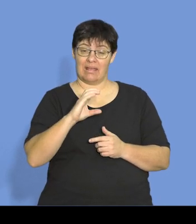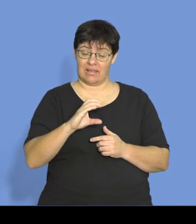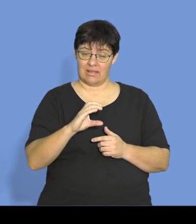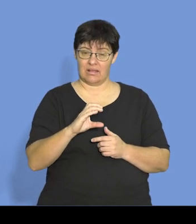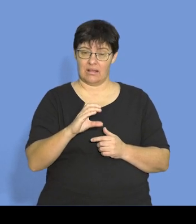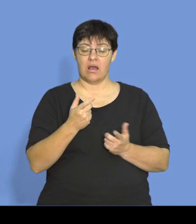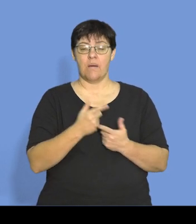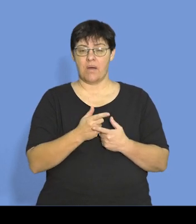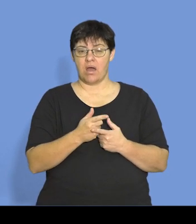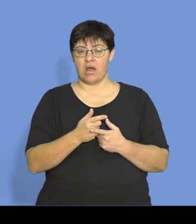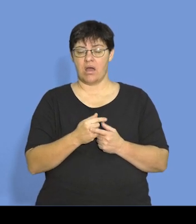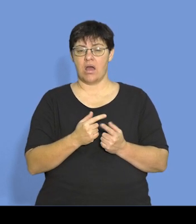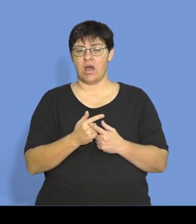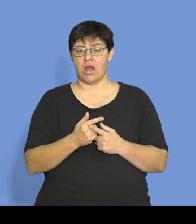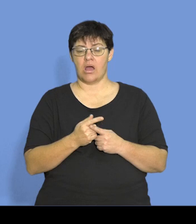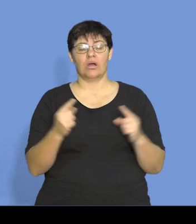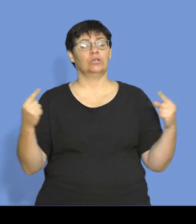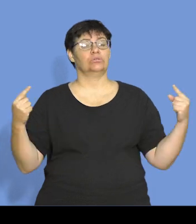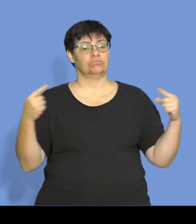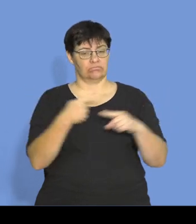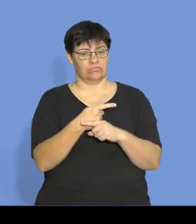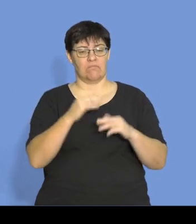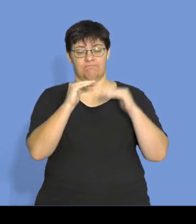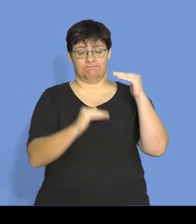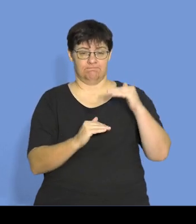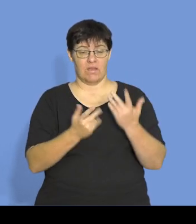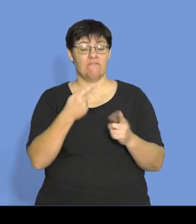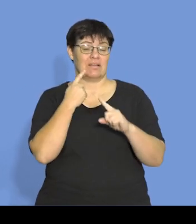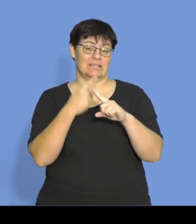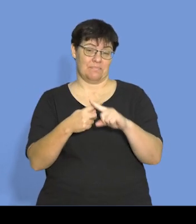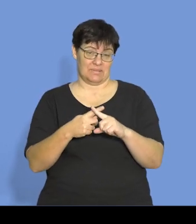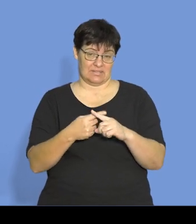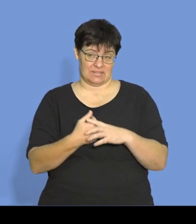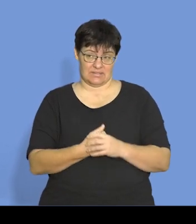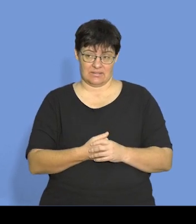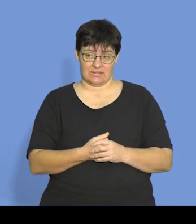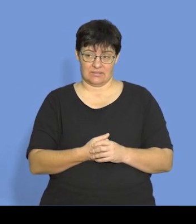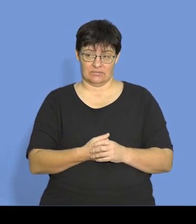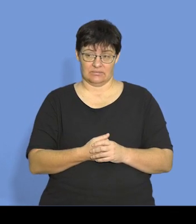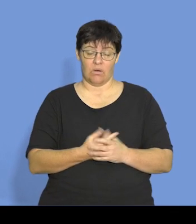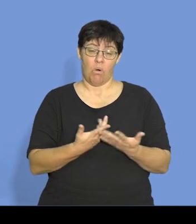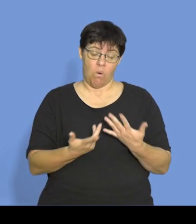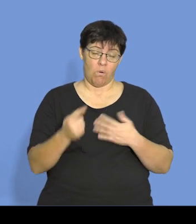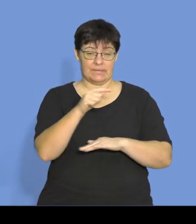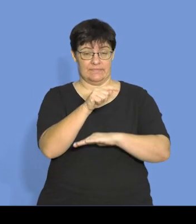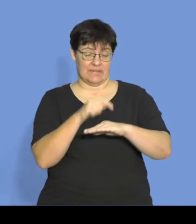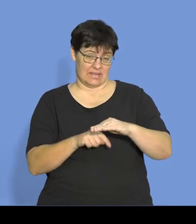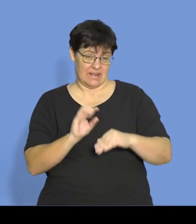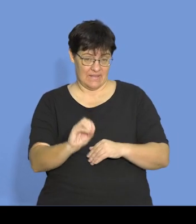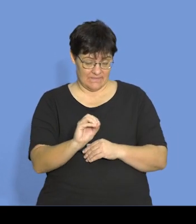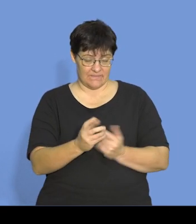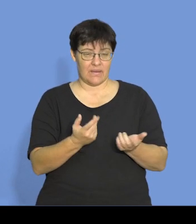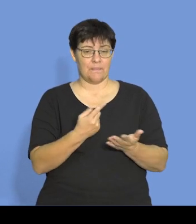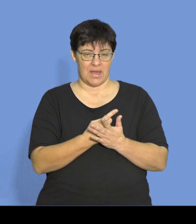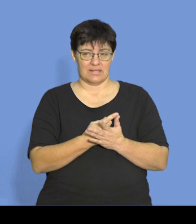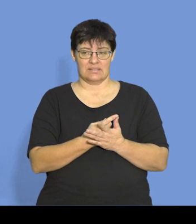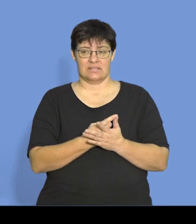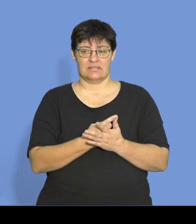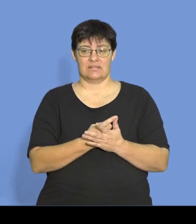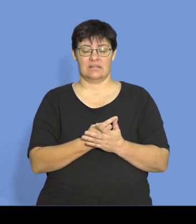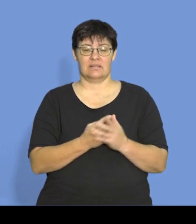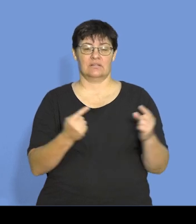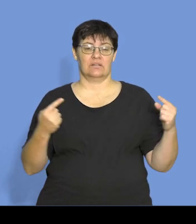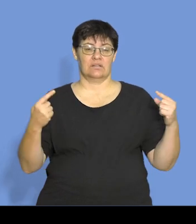need to change the direction of the inequality whenever you multiply or divide, right? So,